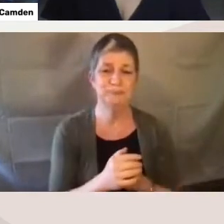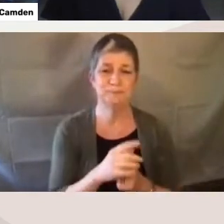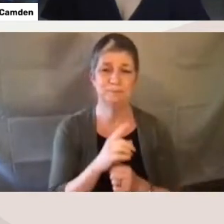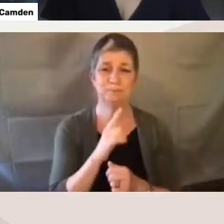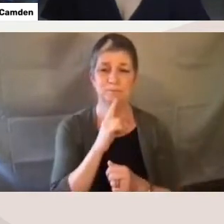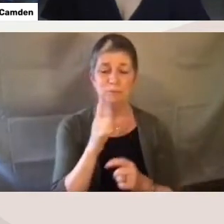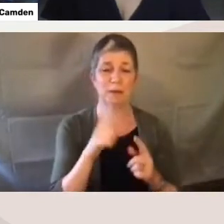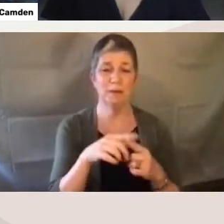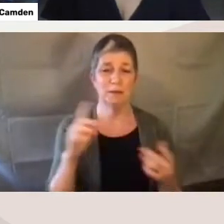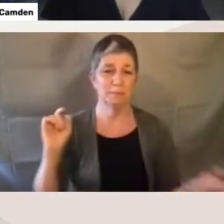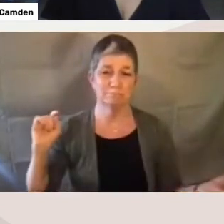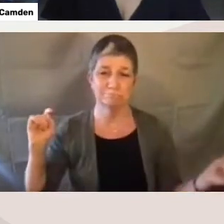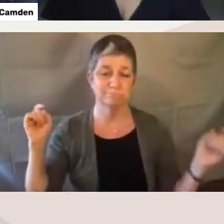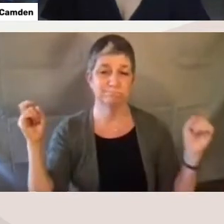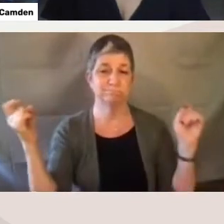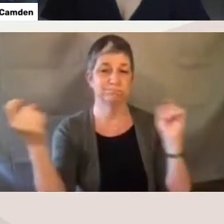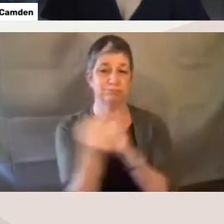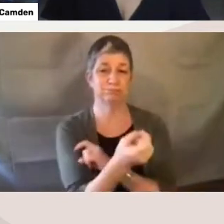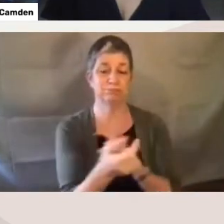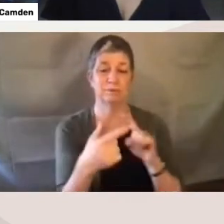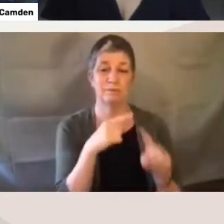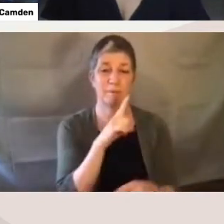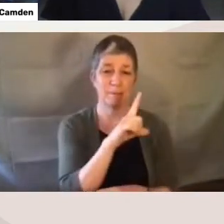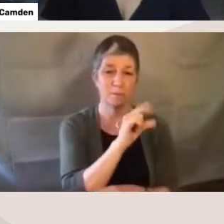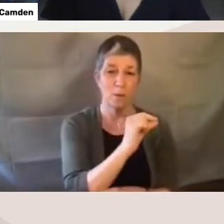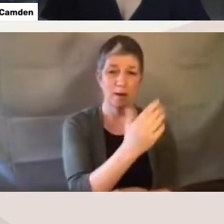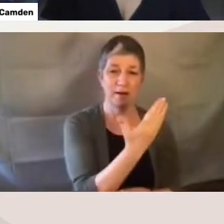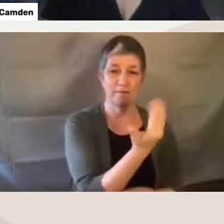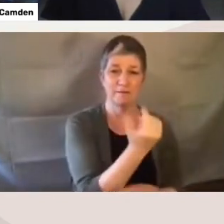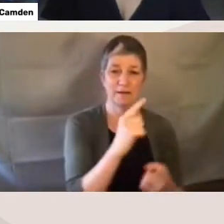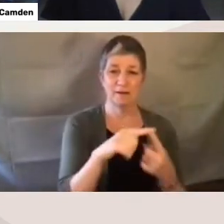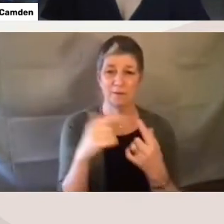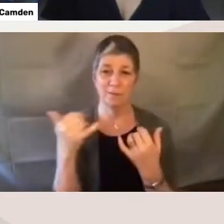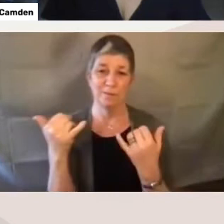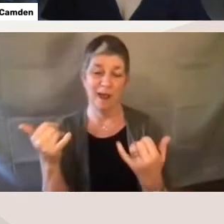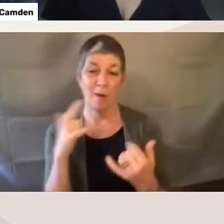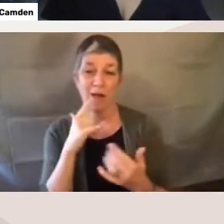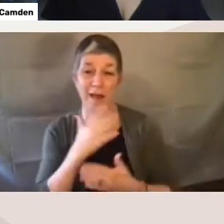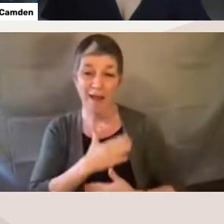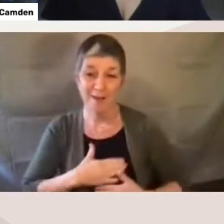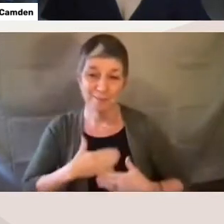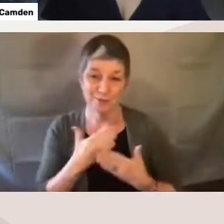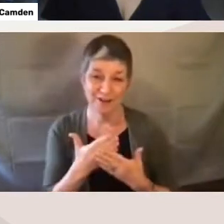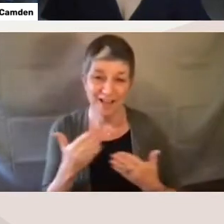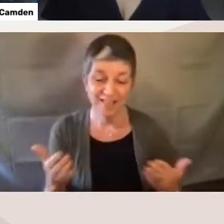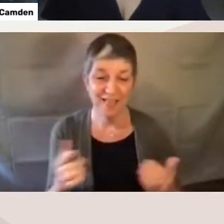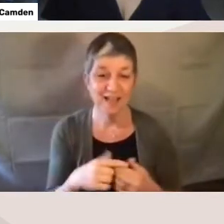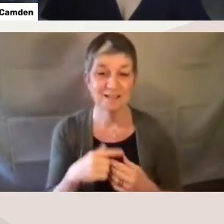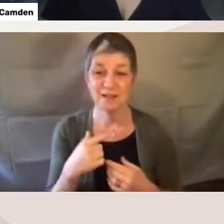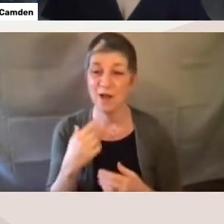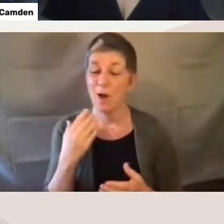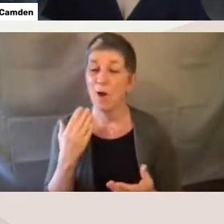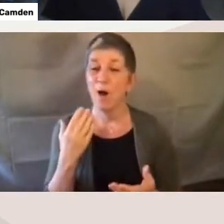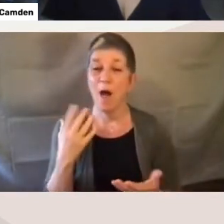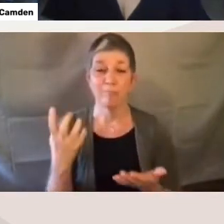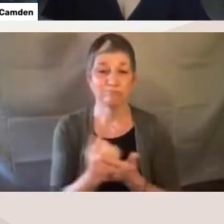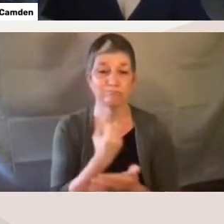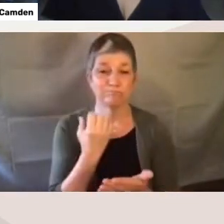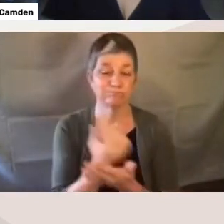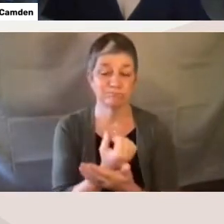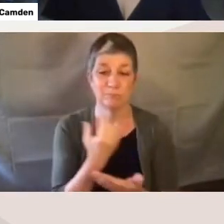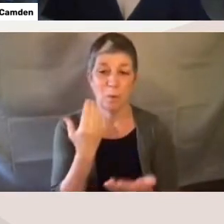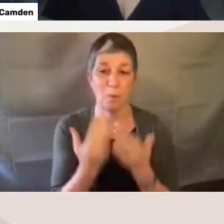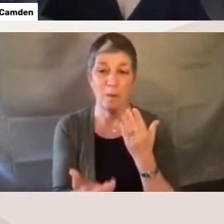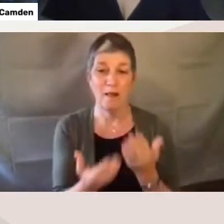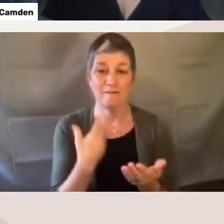night and day from 2015 till now. I appreciate things. I do what I can today and Mhm. try